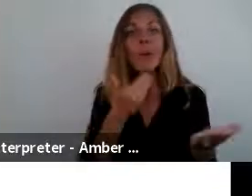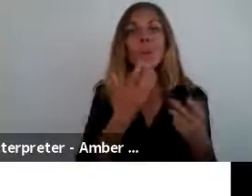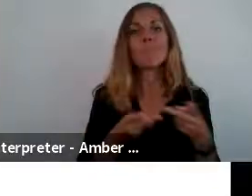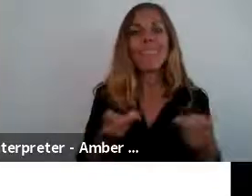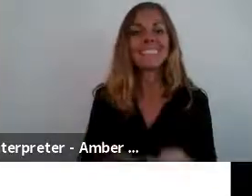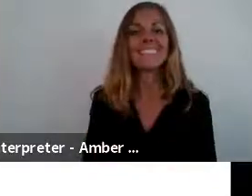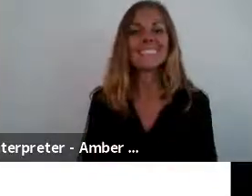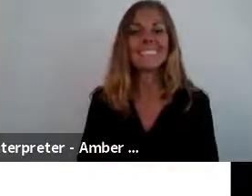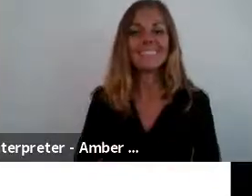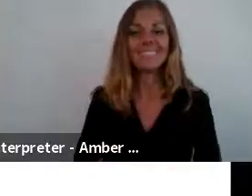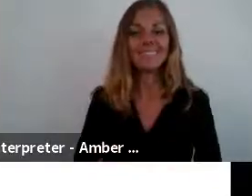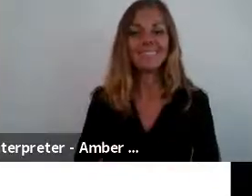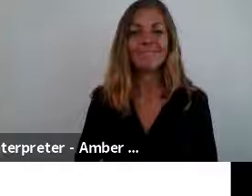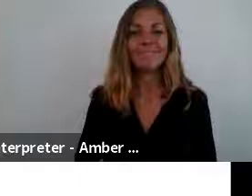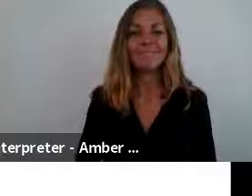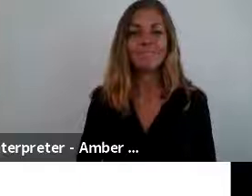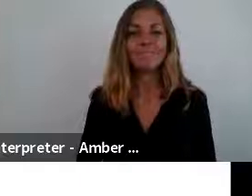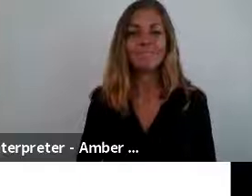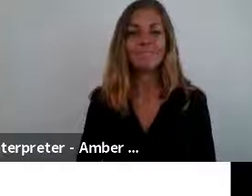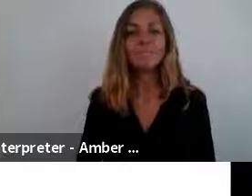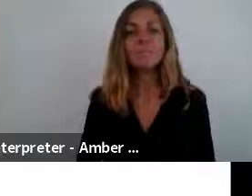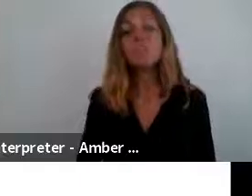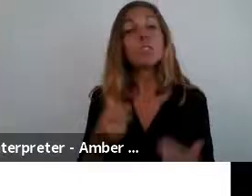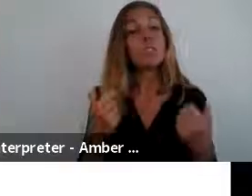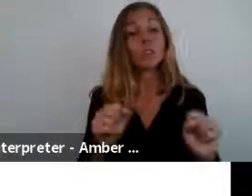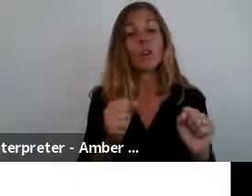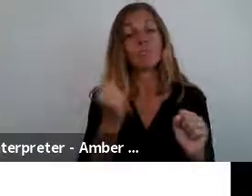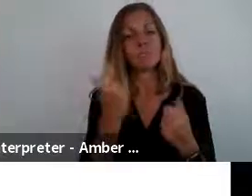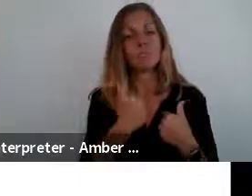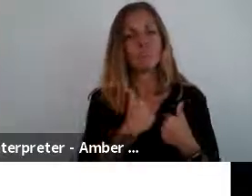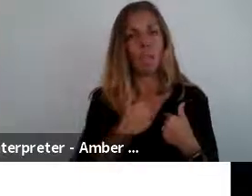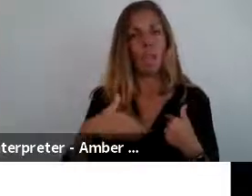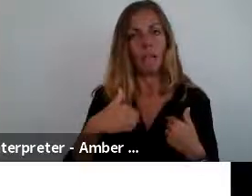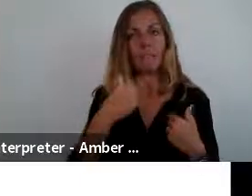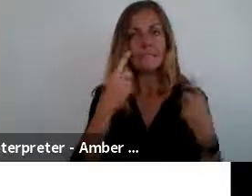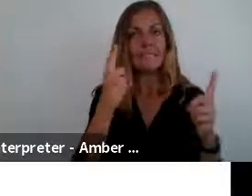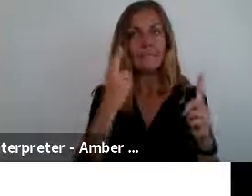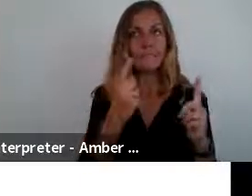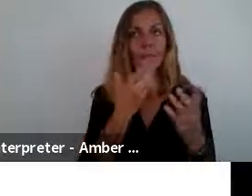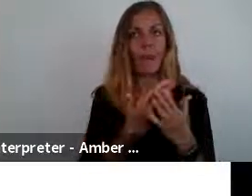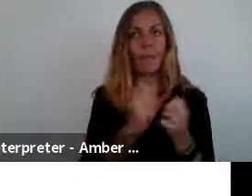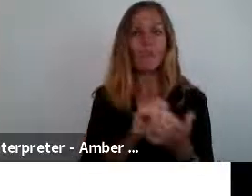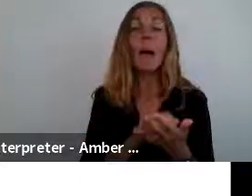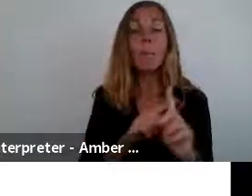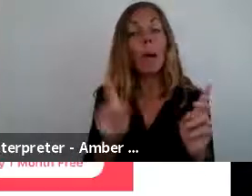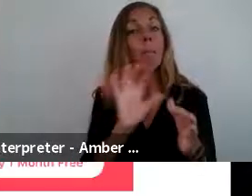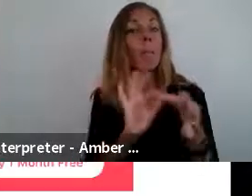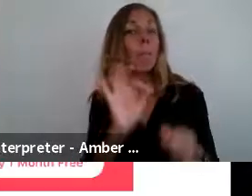skills. And you can give it a go. I have not had great success with it, but I just wanted to mention that it's out there.